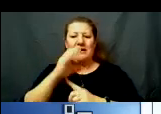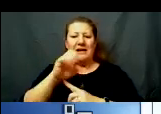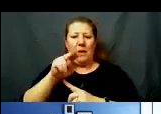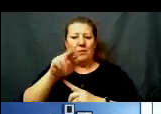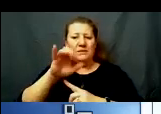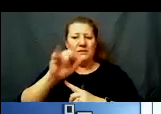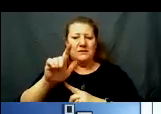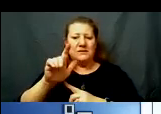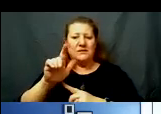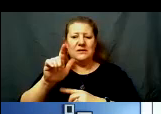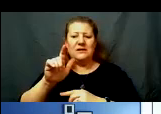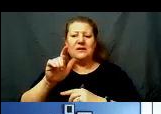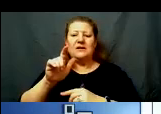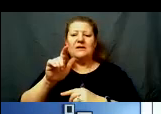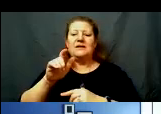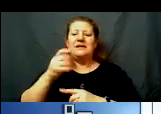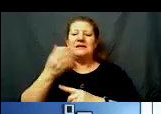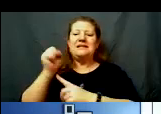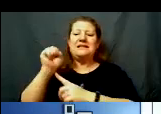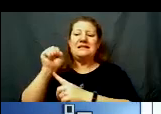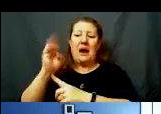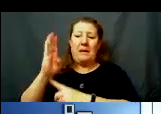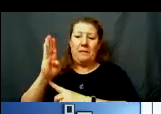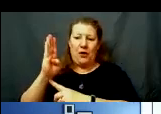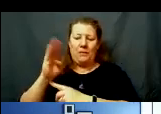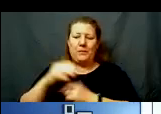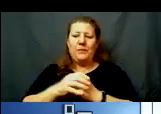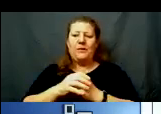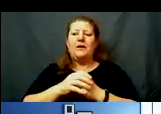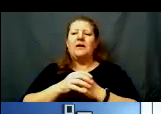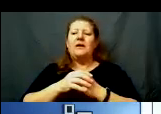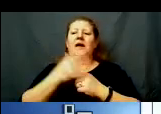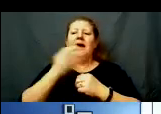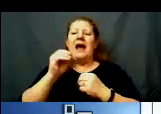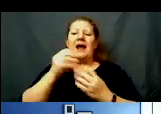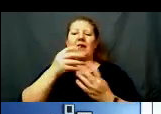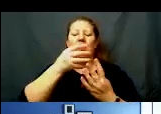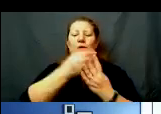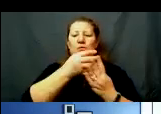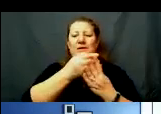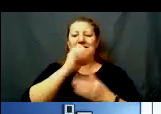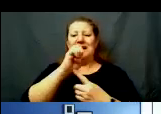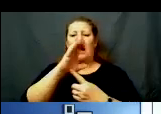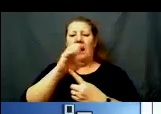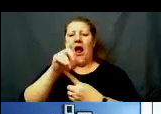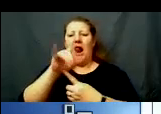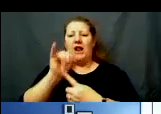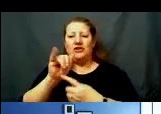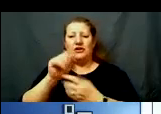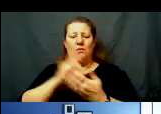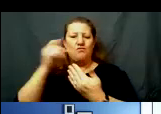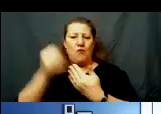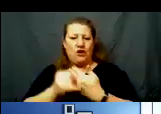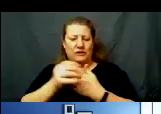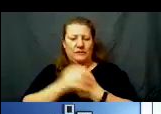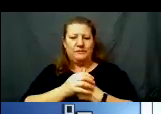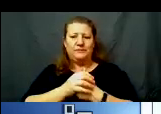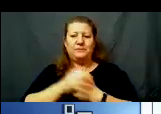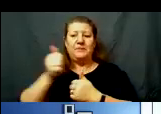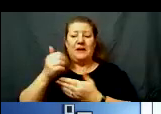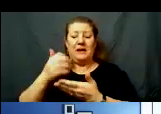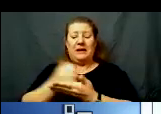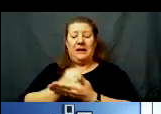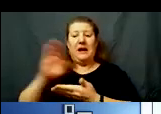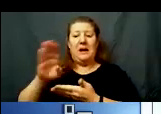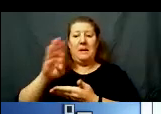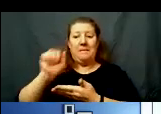the Fund for Santa Barbara, and the Prison Ecology Project. He earned his BA